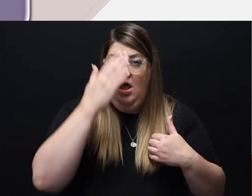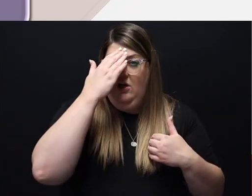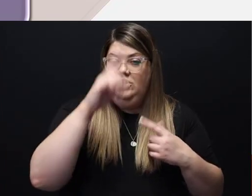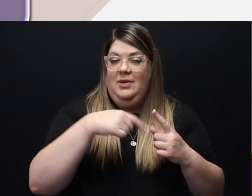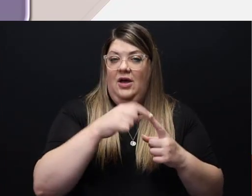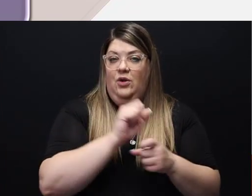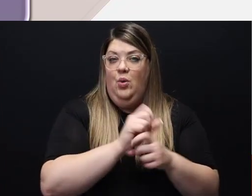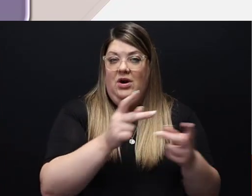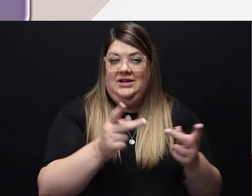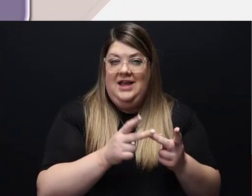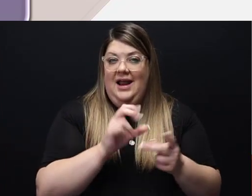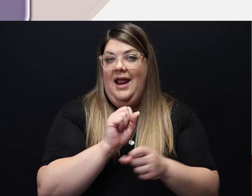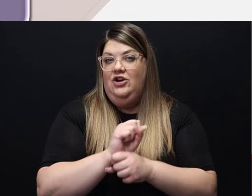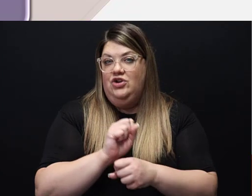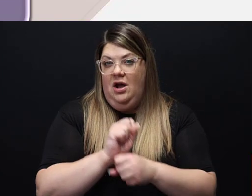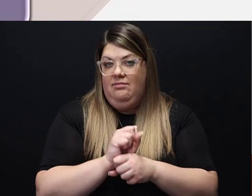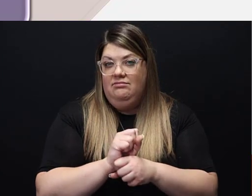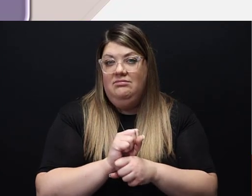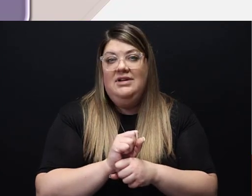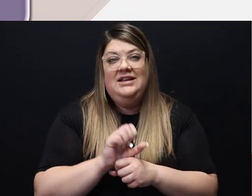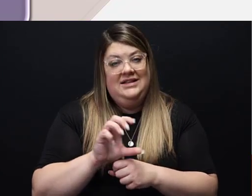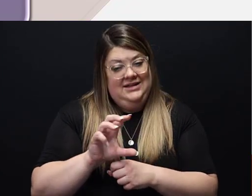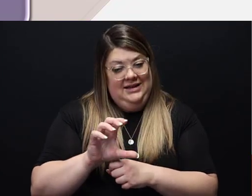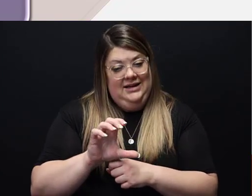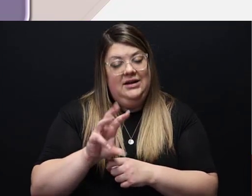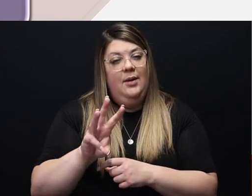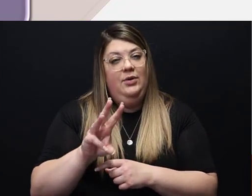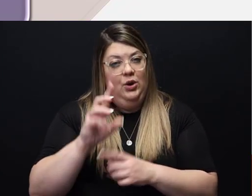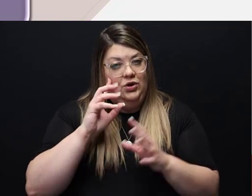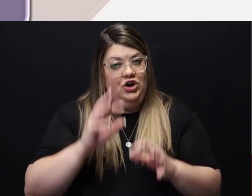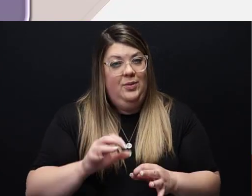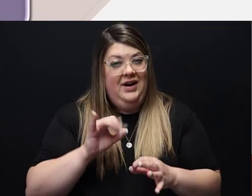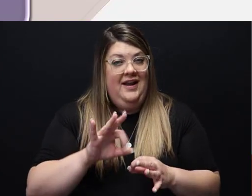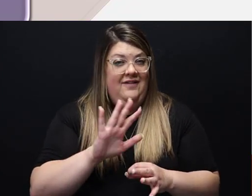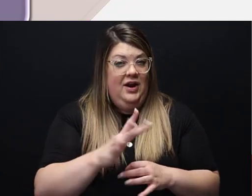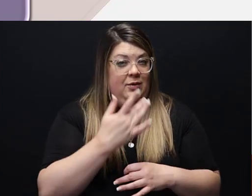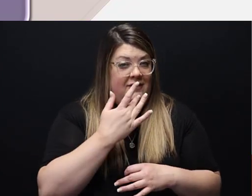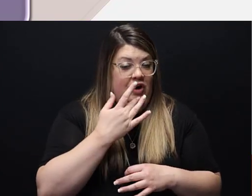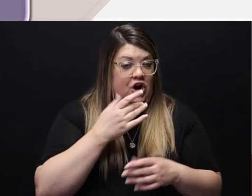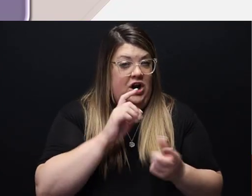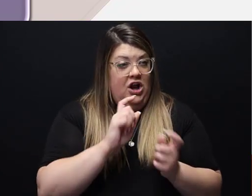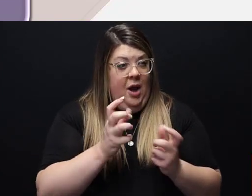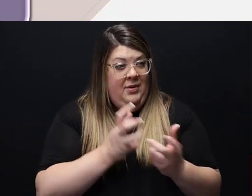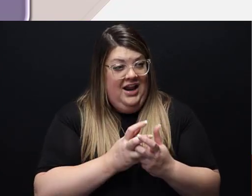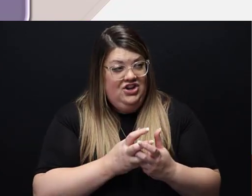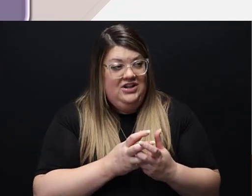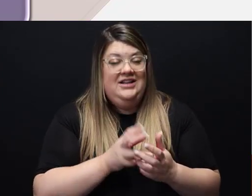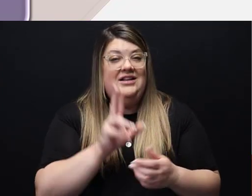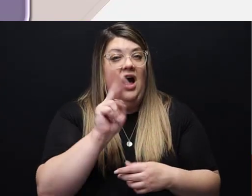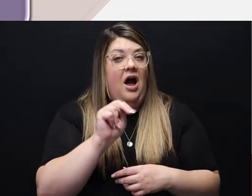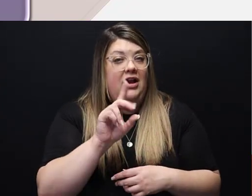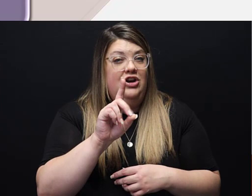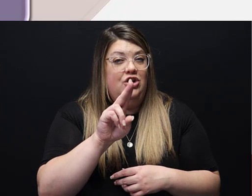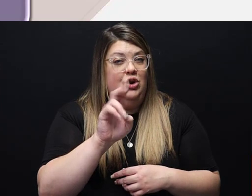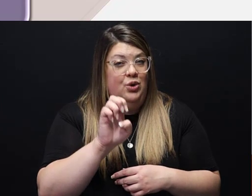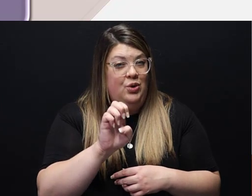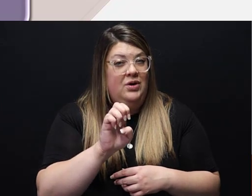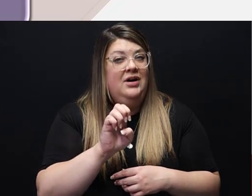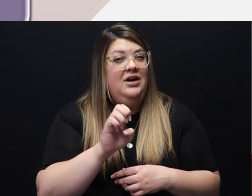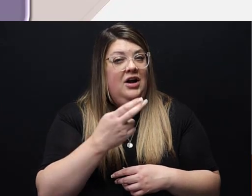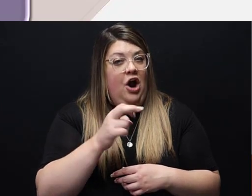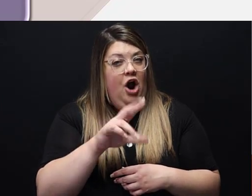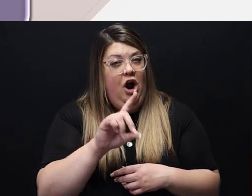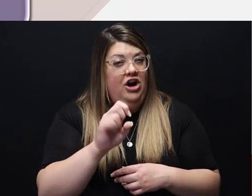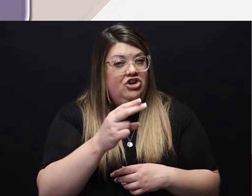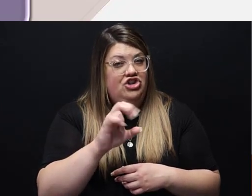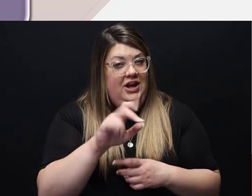and the job. CW will then determine whether the employee's preferred accommodation creates an undue hardship for the employer